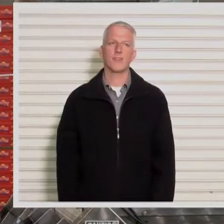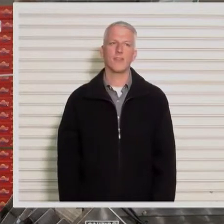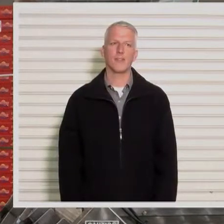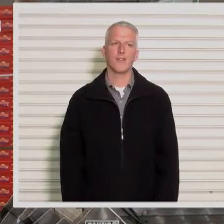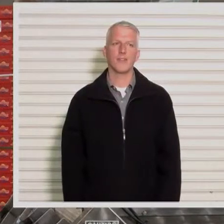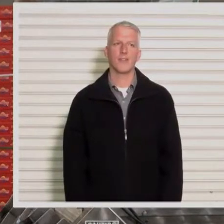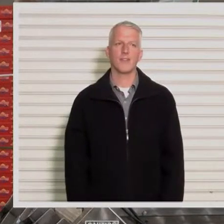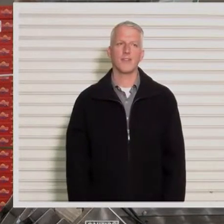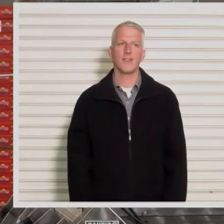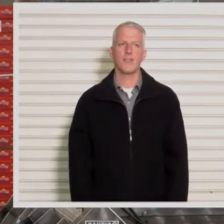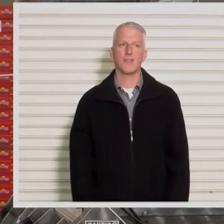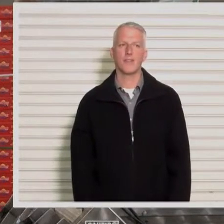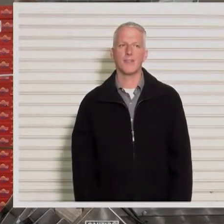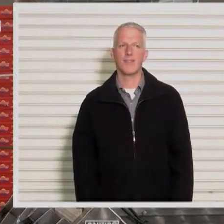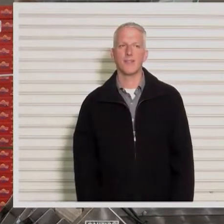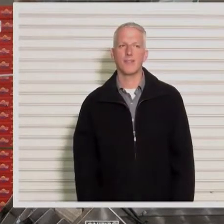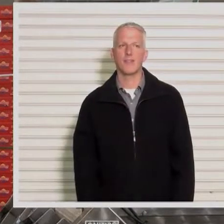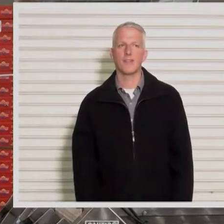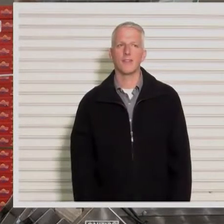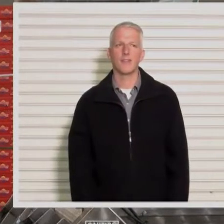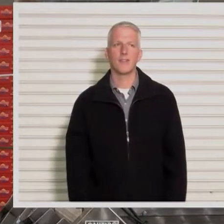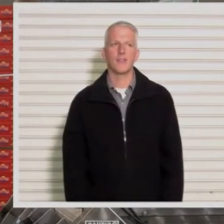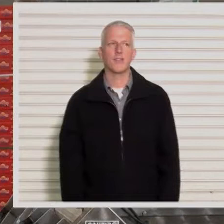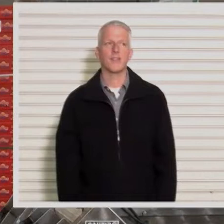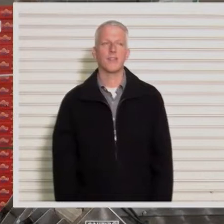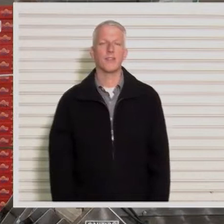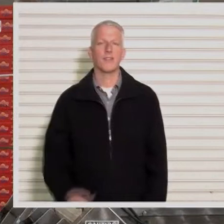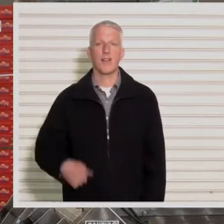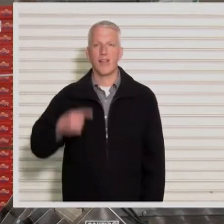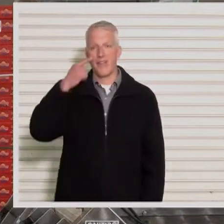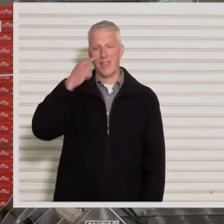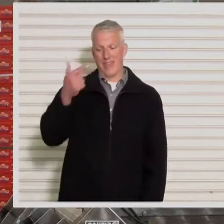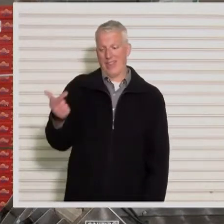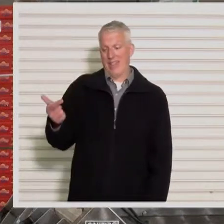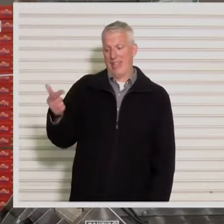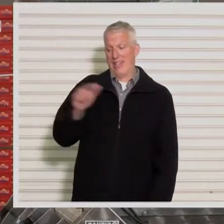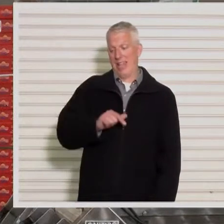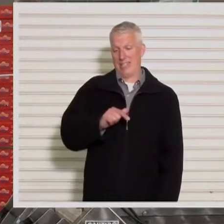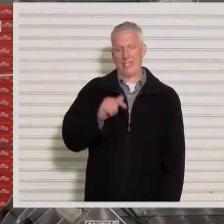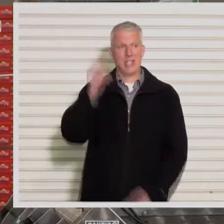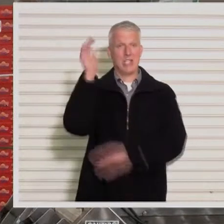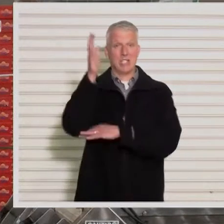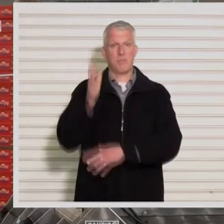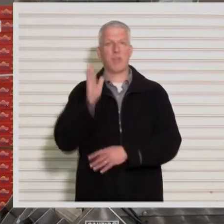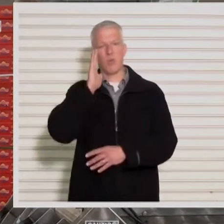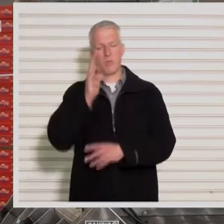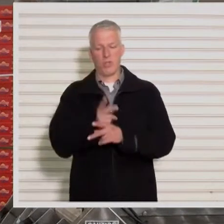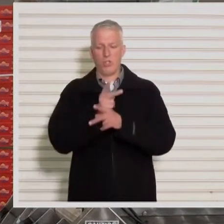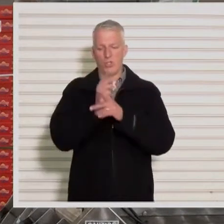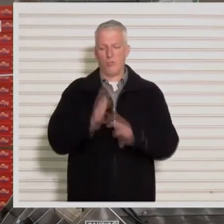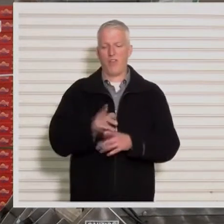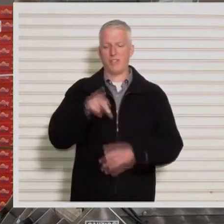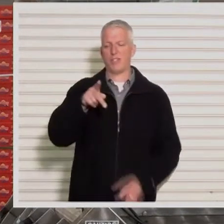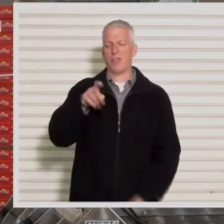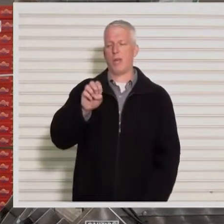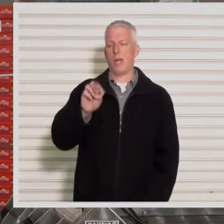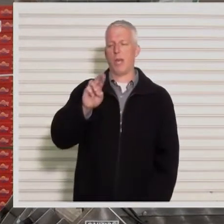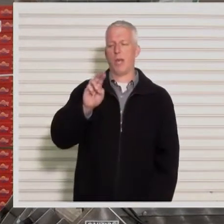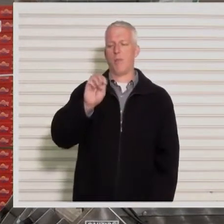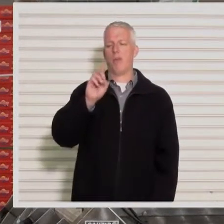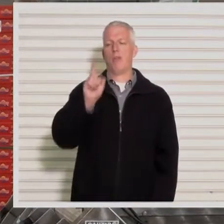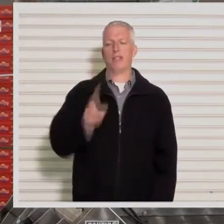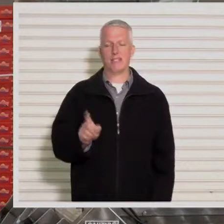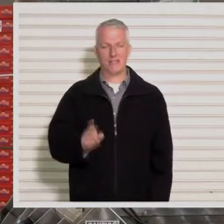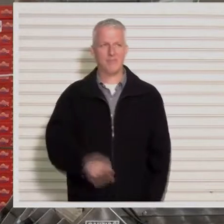pandemia. And I think that the next speaker is going to be Supervisor Perez. Thank you.